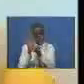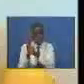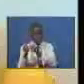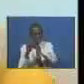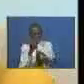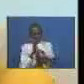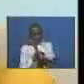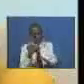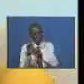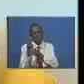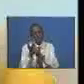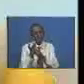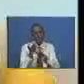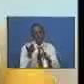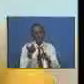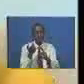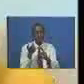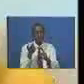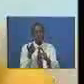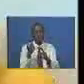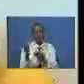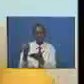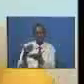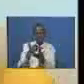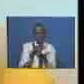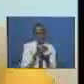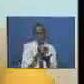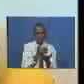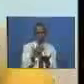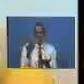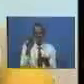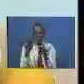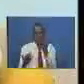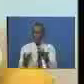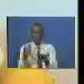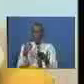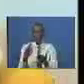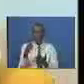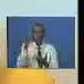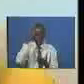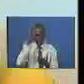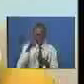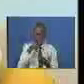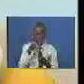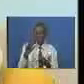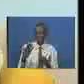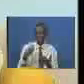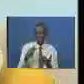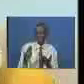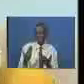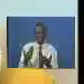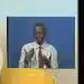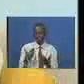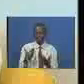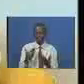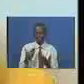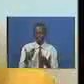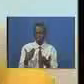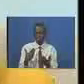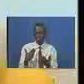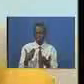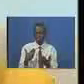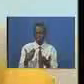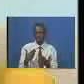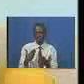come for maybe awareness raising now suppose I'm telling that his parents had had attended the awareness raising